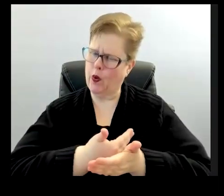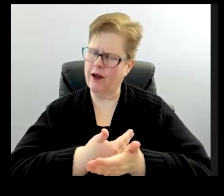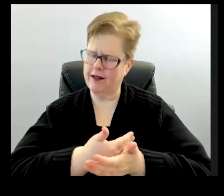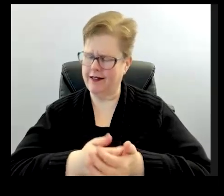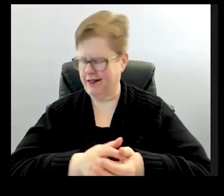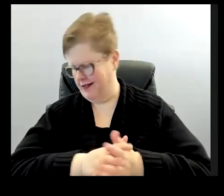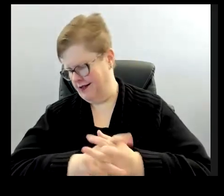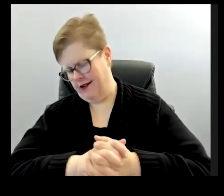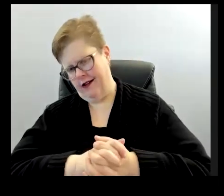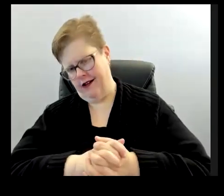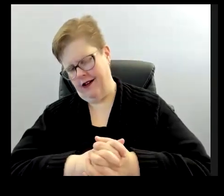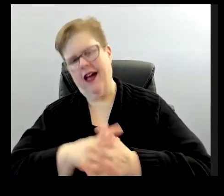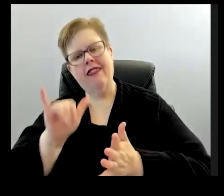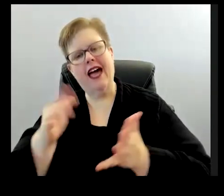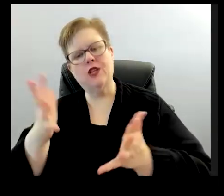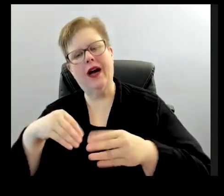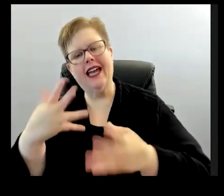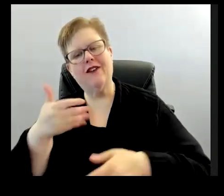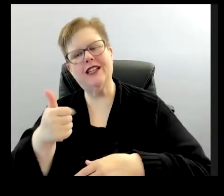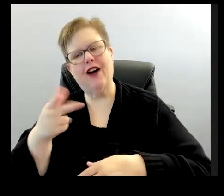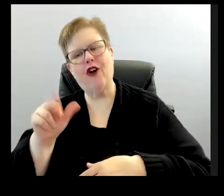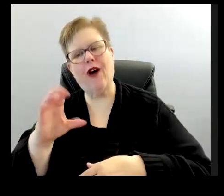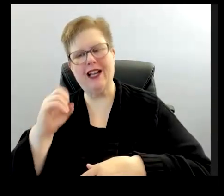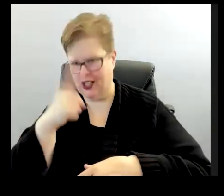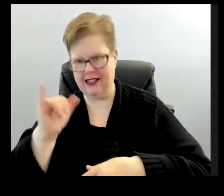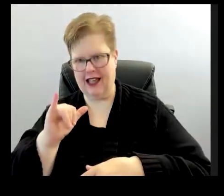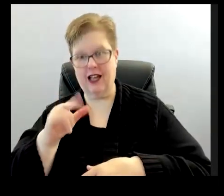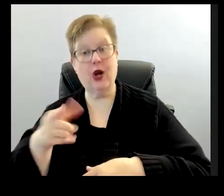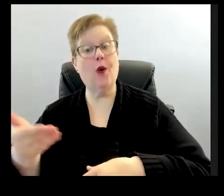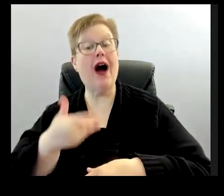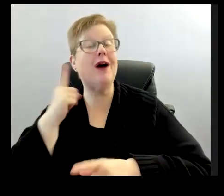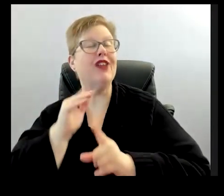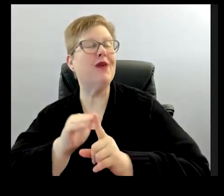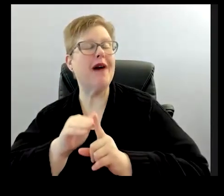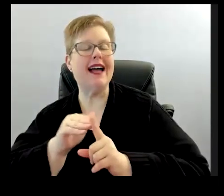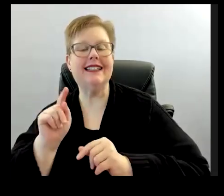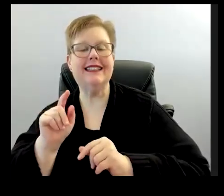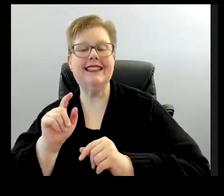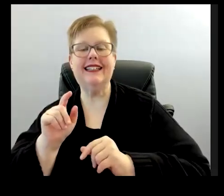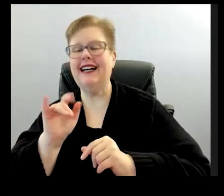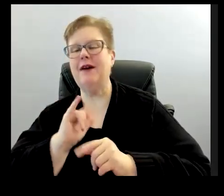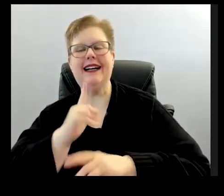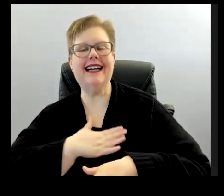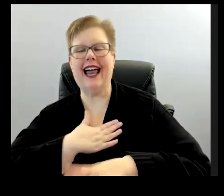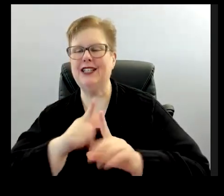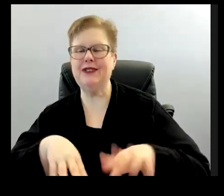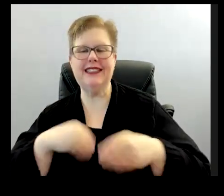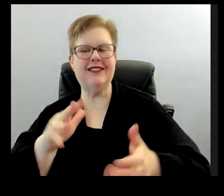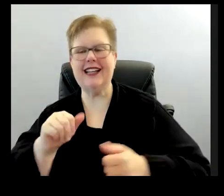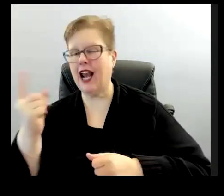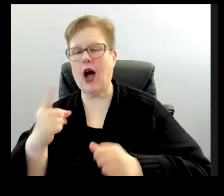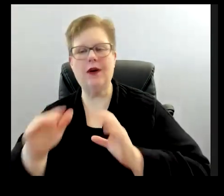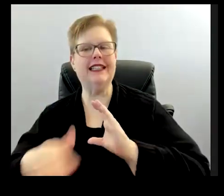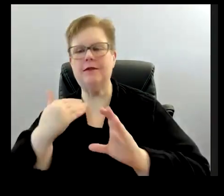And that's what giving yourself grace looks like. So you are very welcome for the reminder Tara, and I am glad to give it to you. You can always